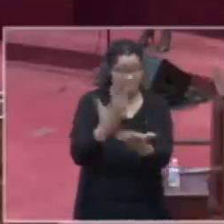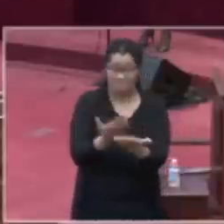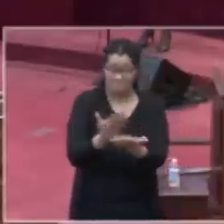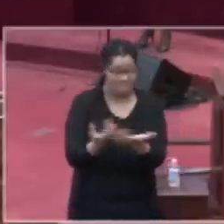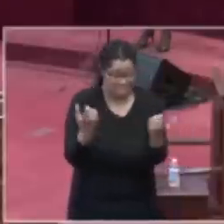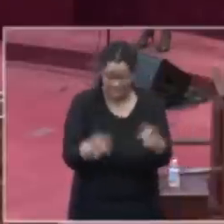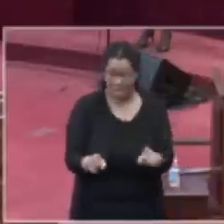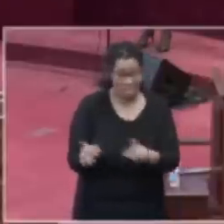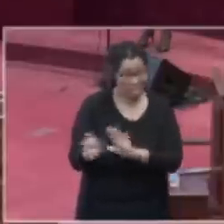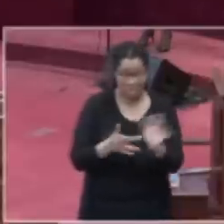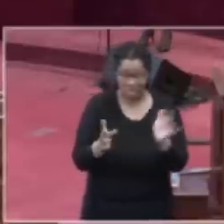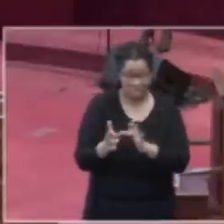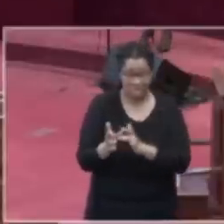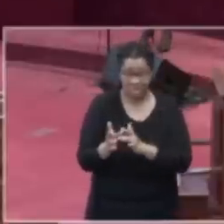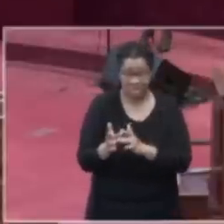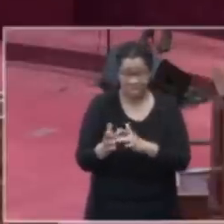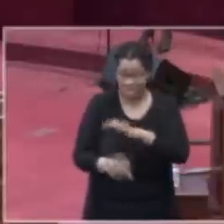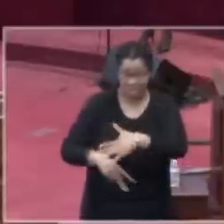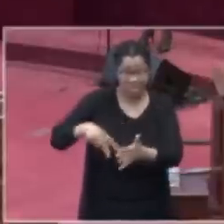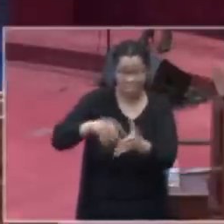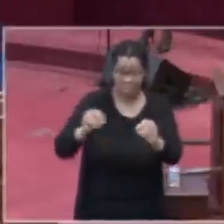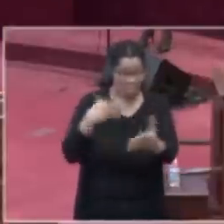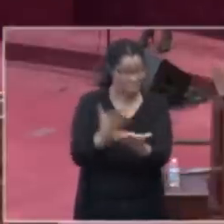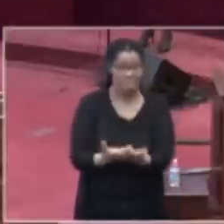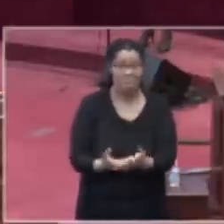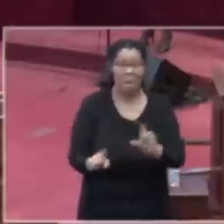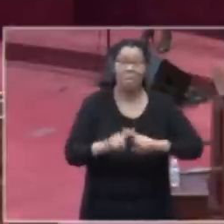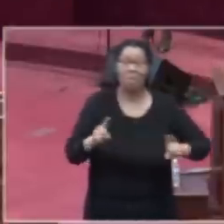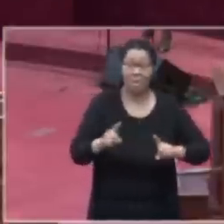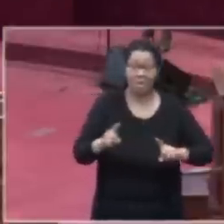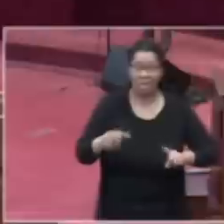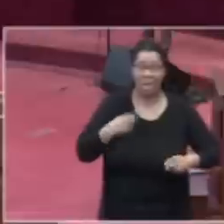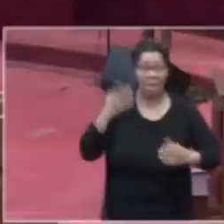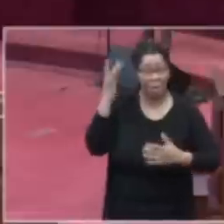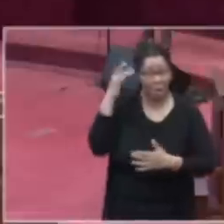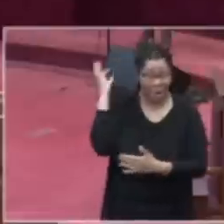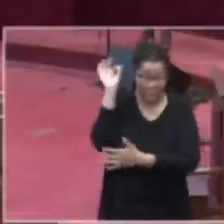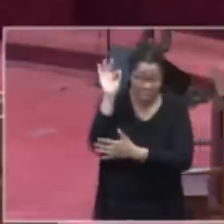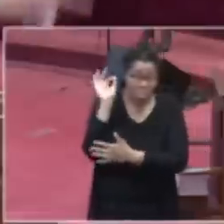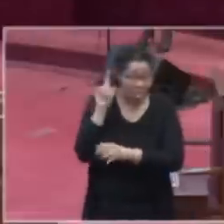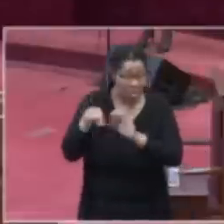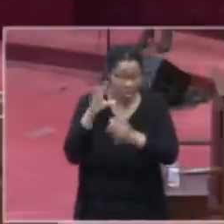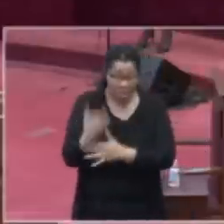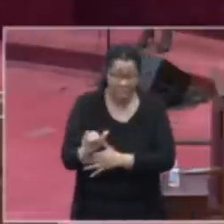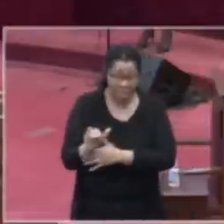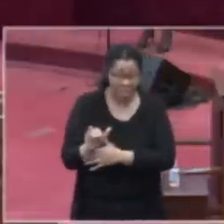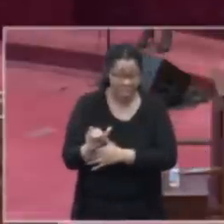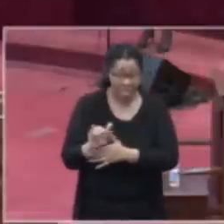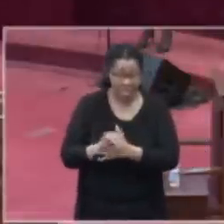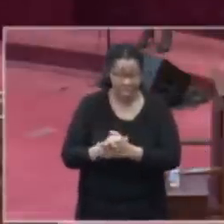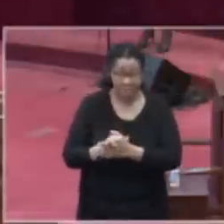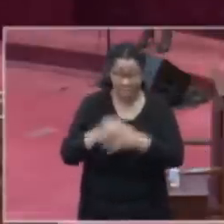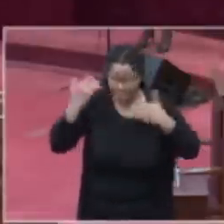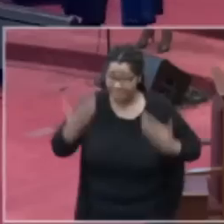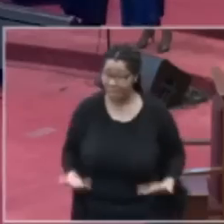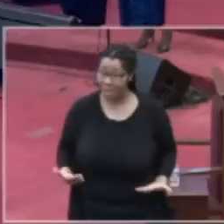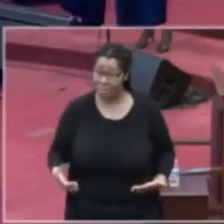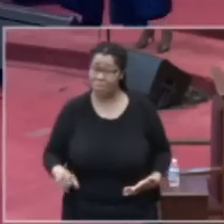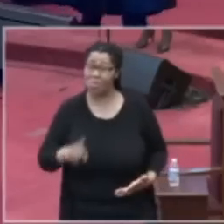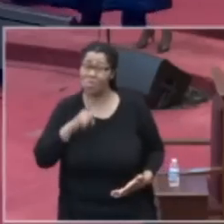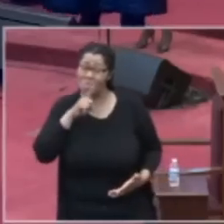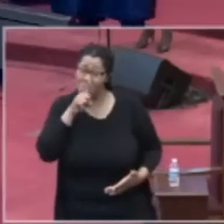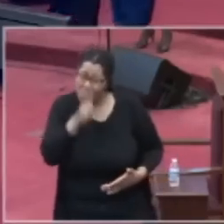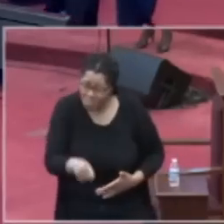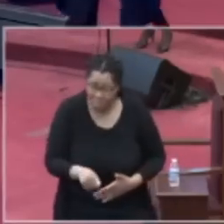evidence that Jesus got up from the grave. But you know why I preach it? Because I've been so